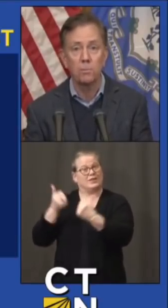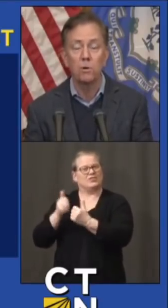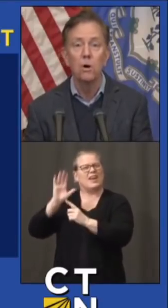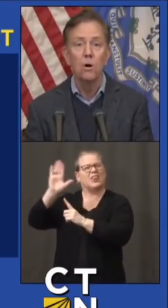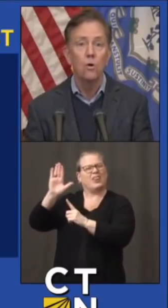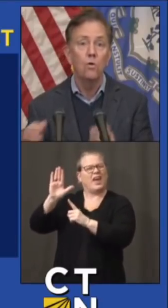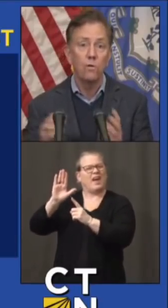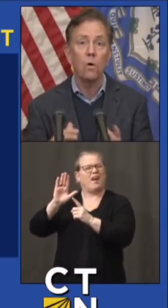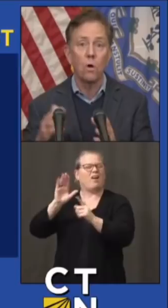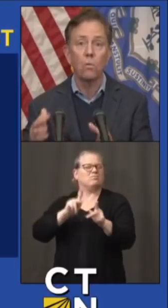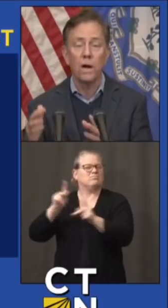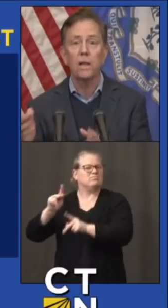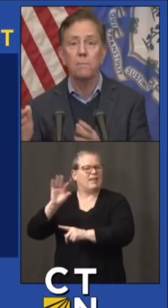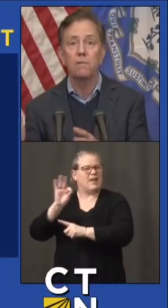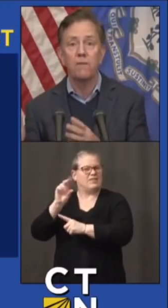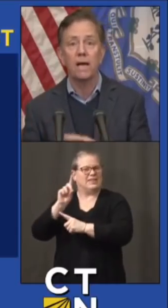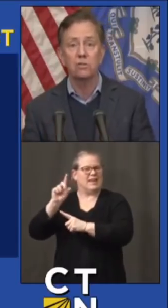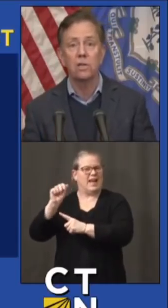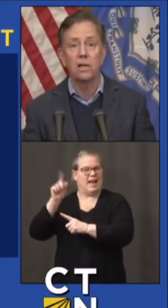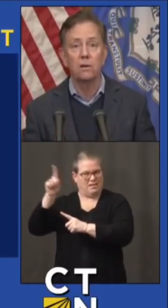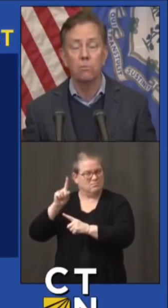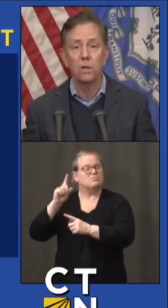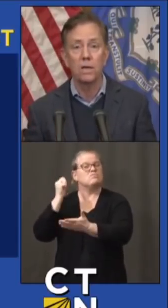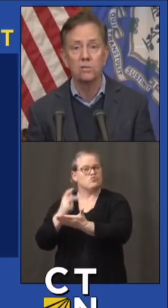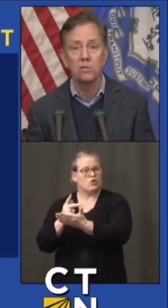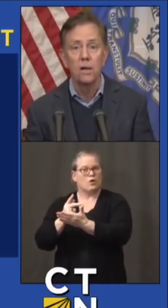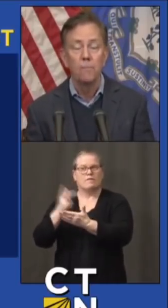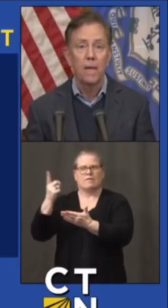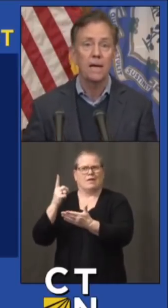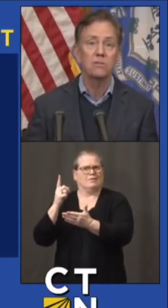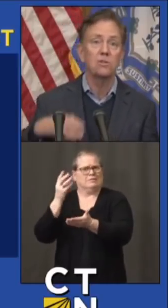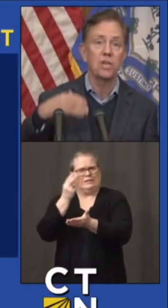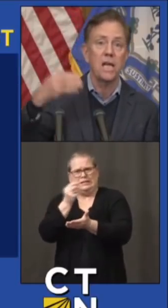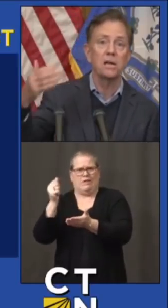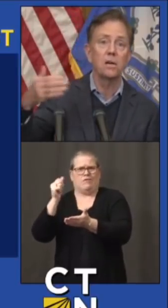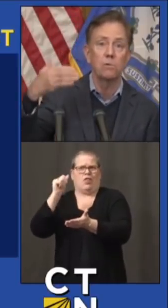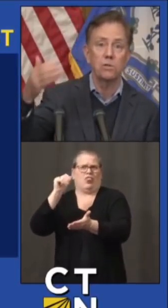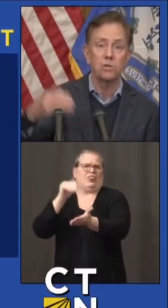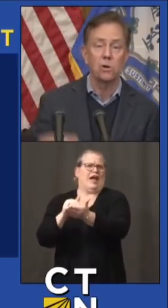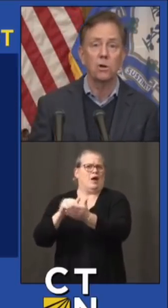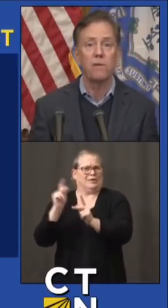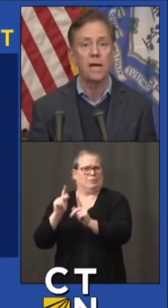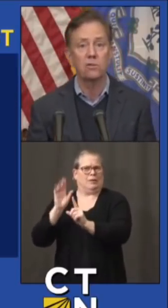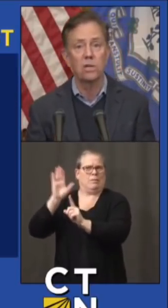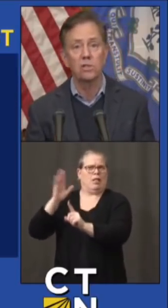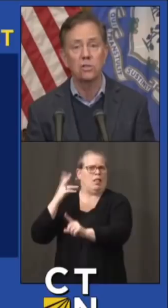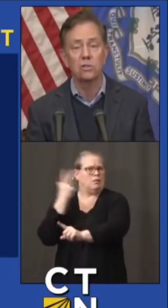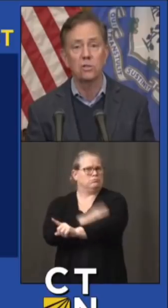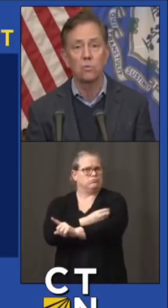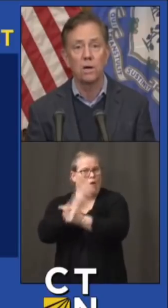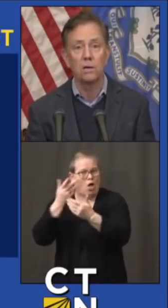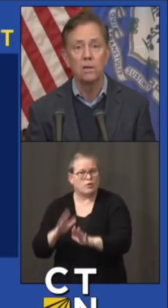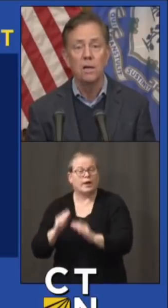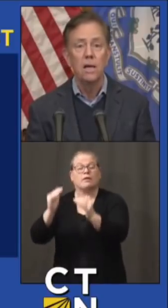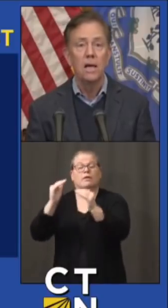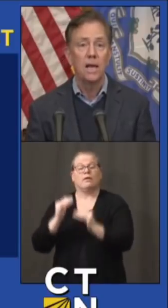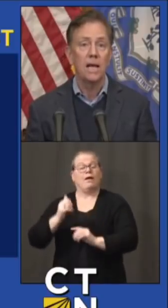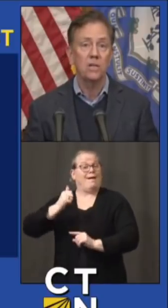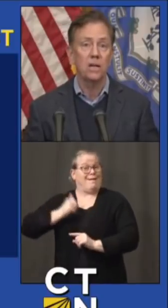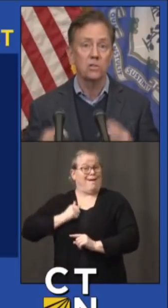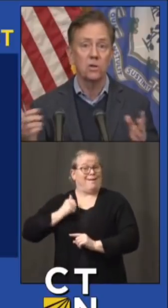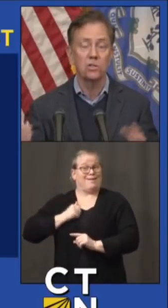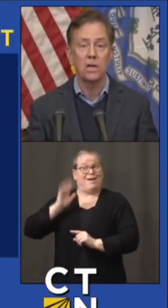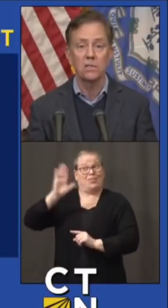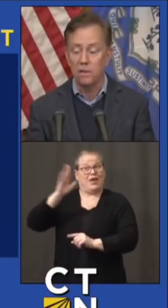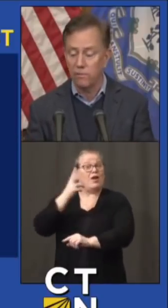100,000 people who have already been vaccinated with this, as has Canada, which has started vaccinations as well, and